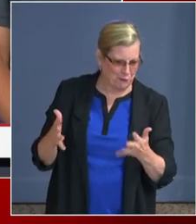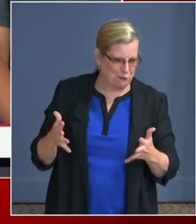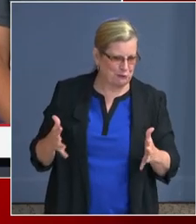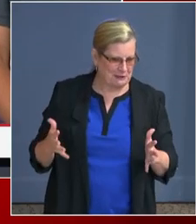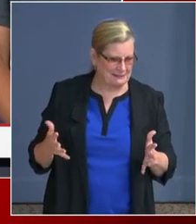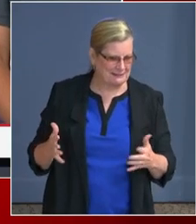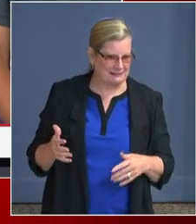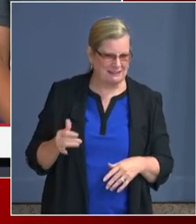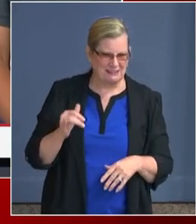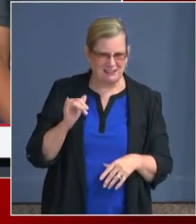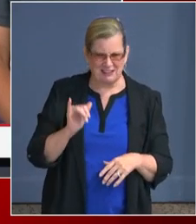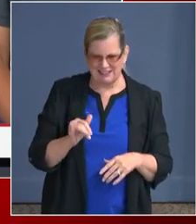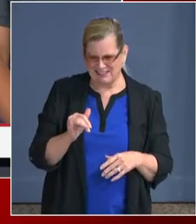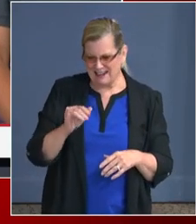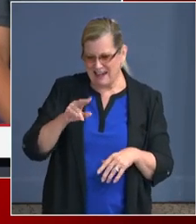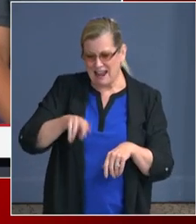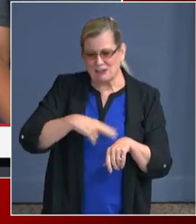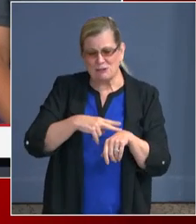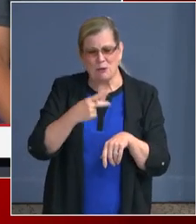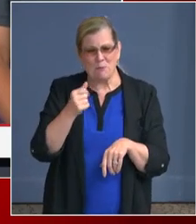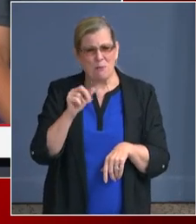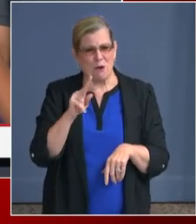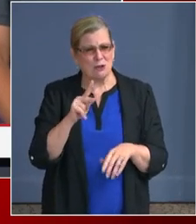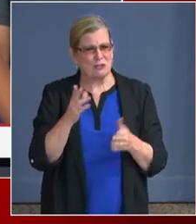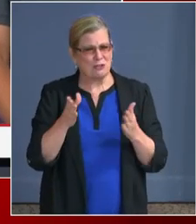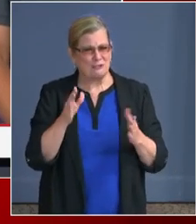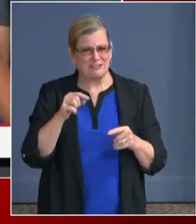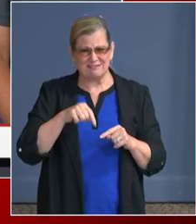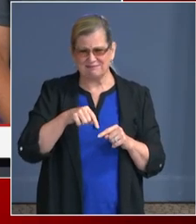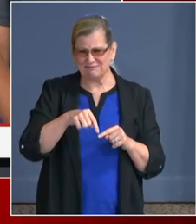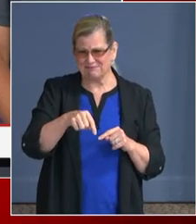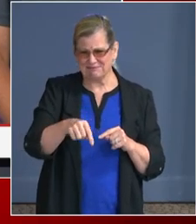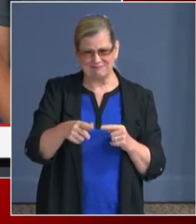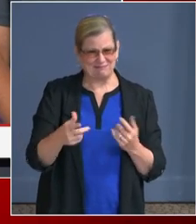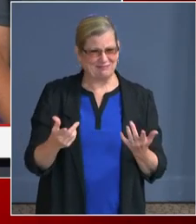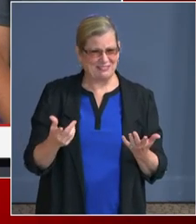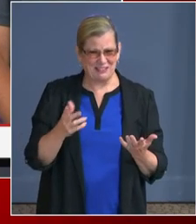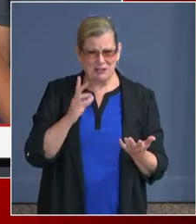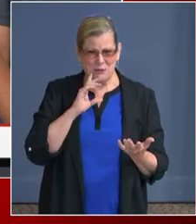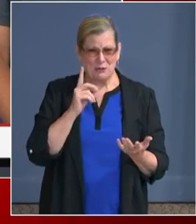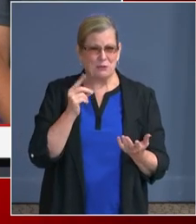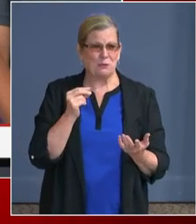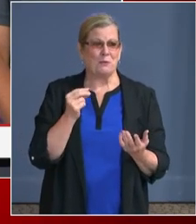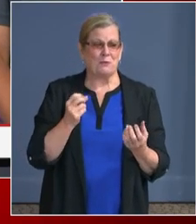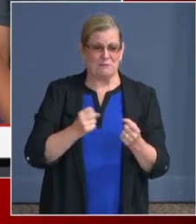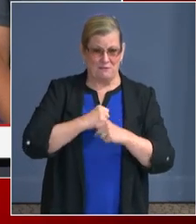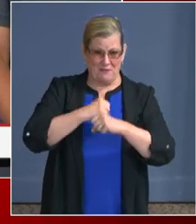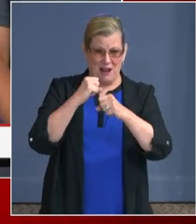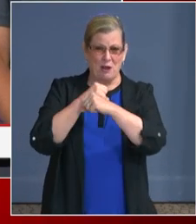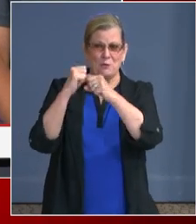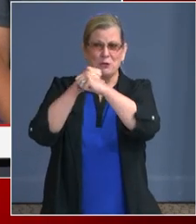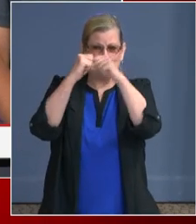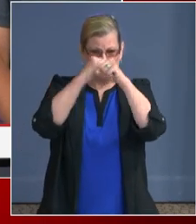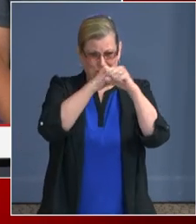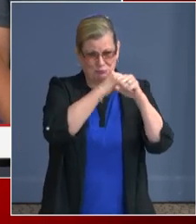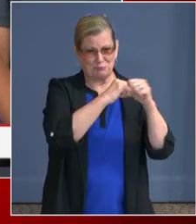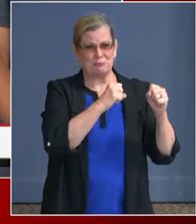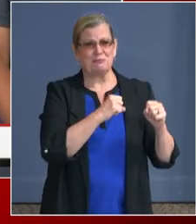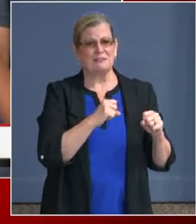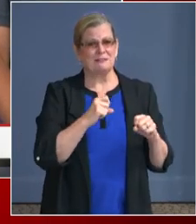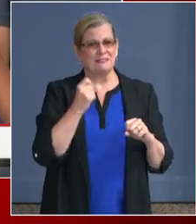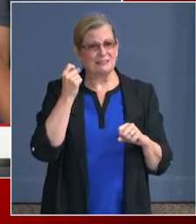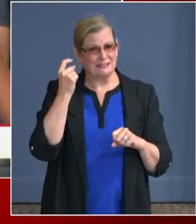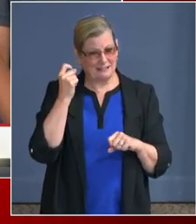National Park Service will conduct the fireworks to celebrate the